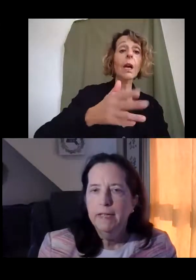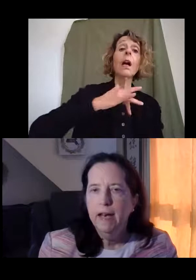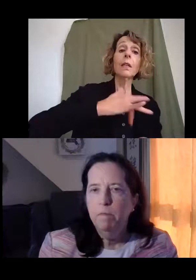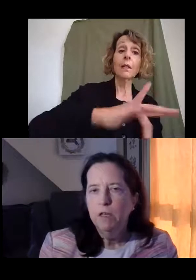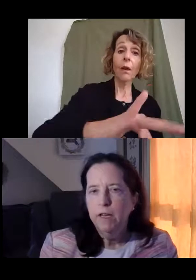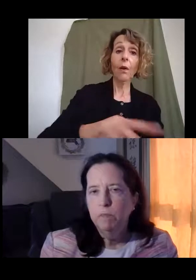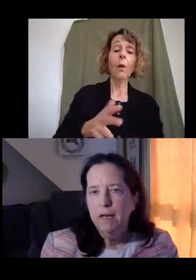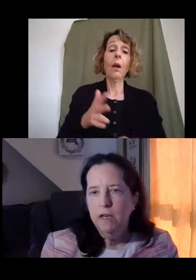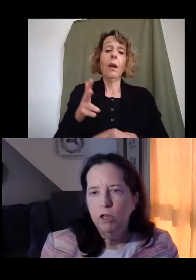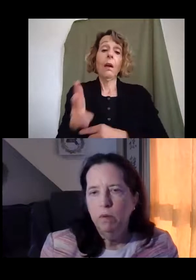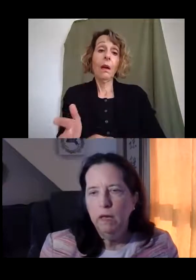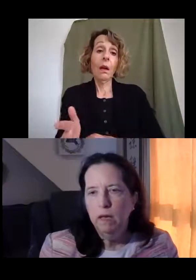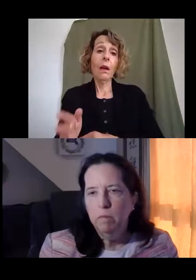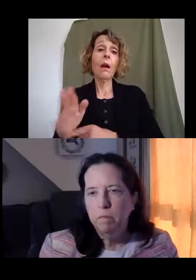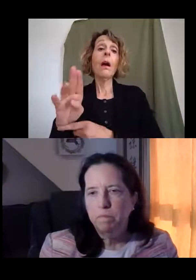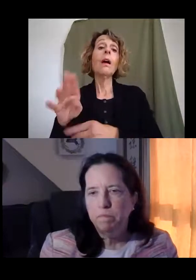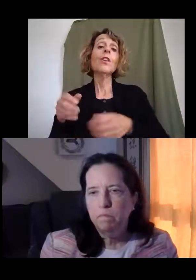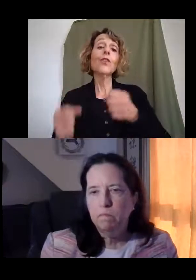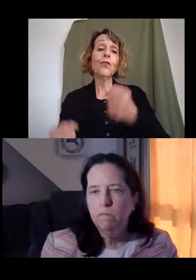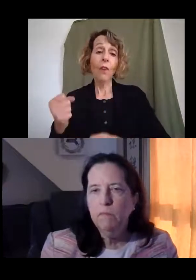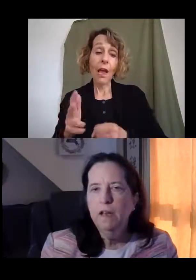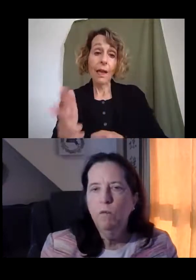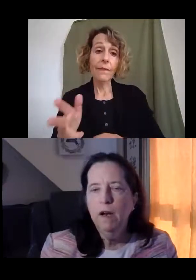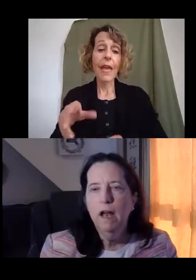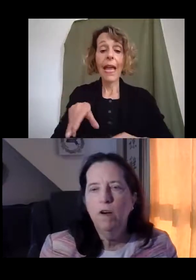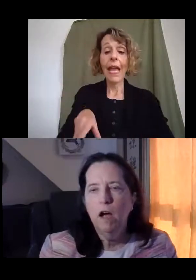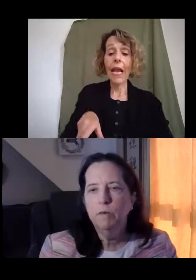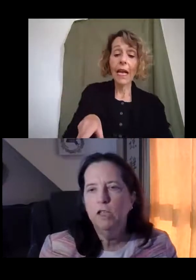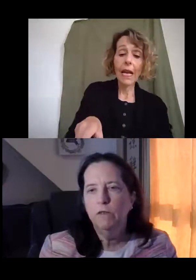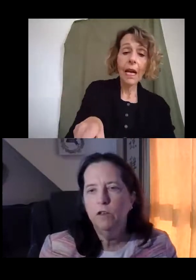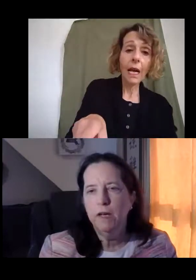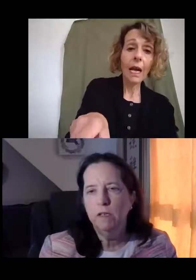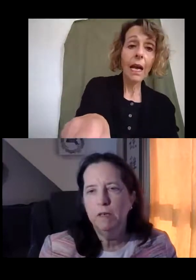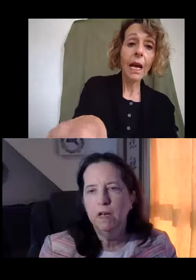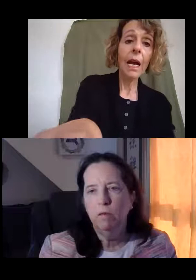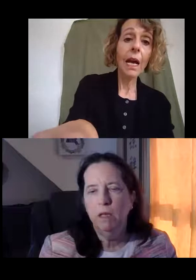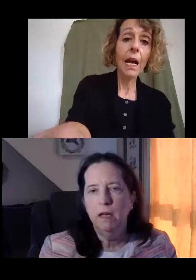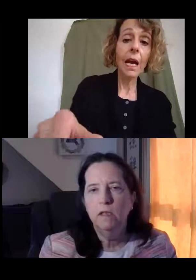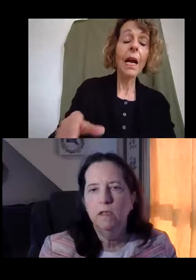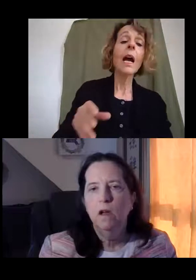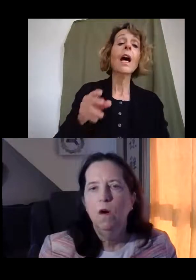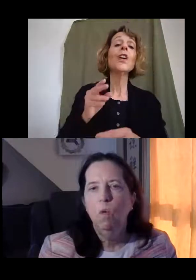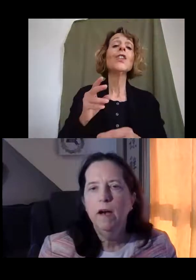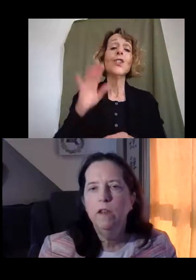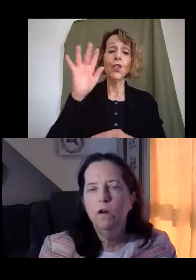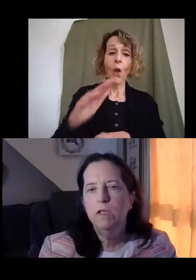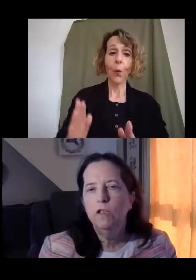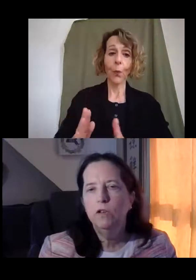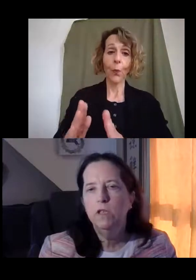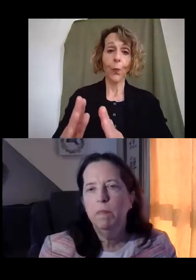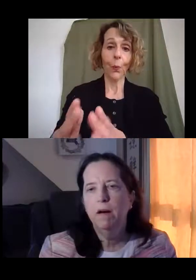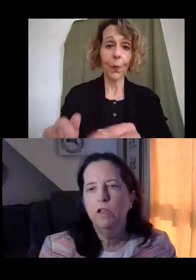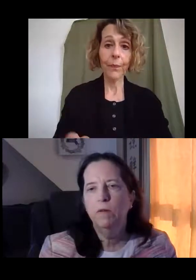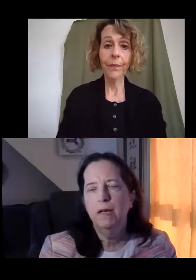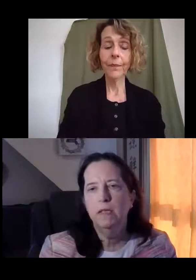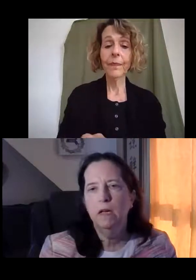You want to set up a transportation plan, and you want to have options for your transportation plans. One of those is